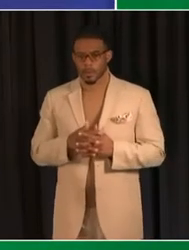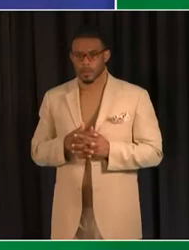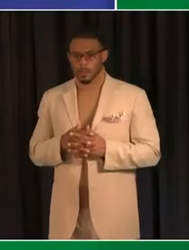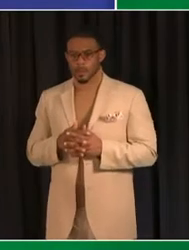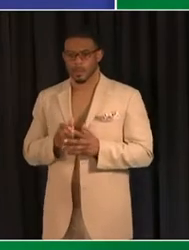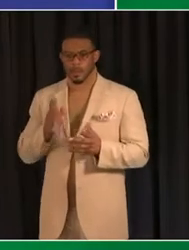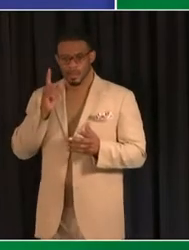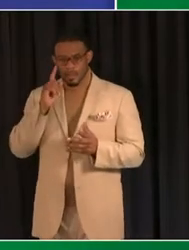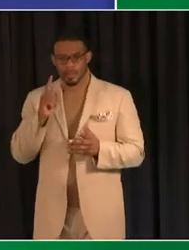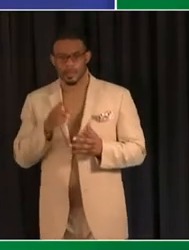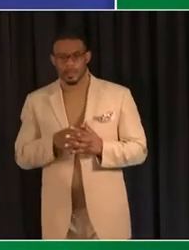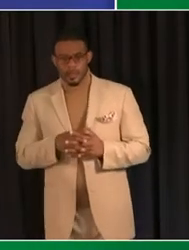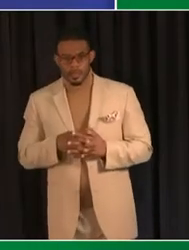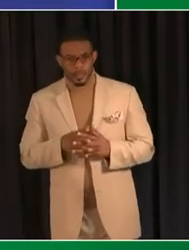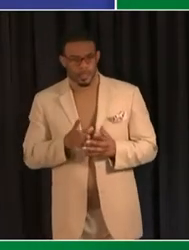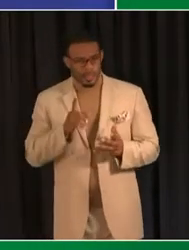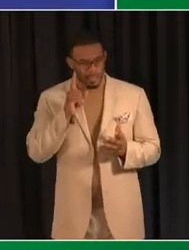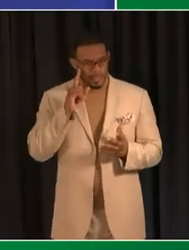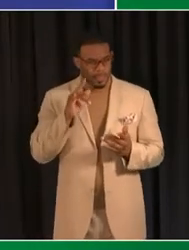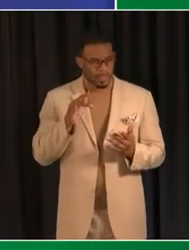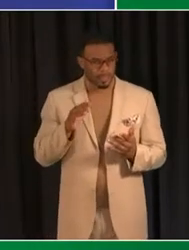everything. I